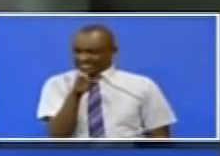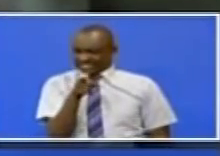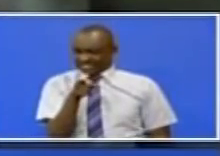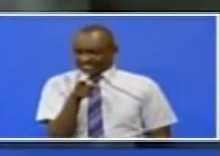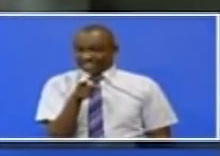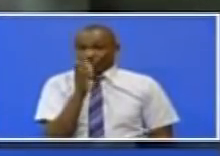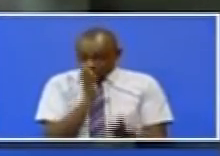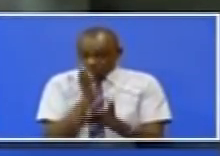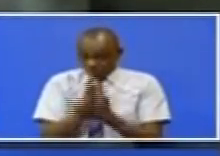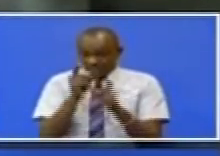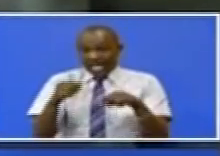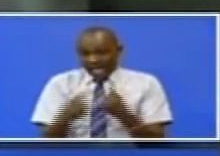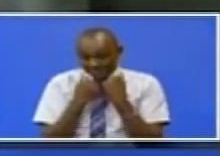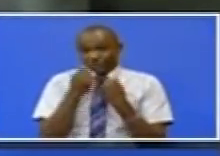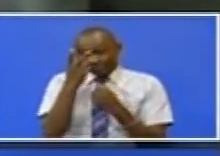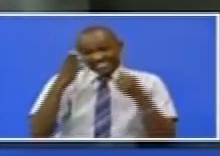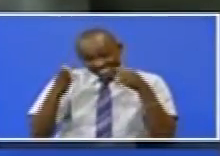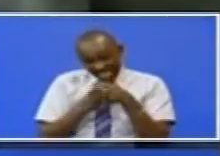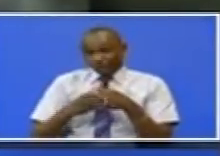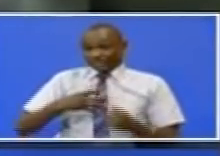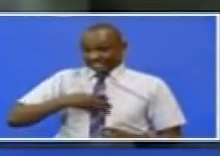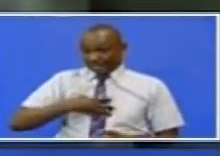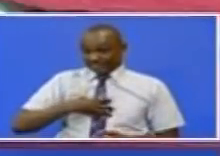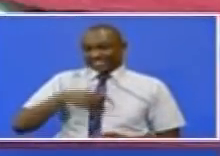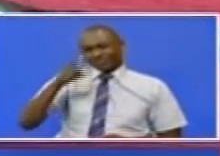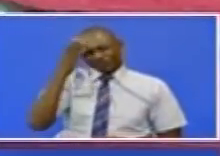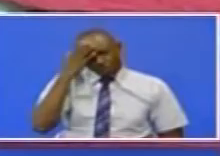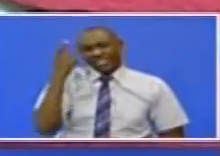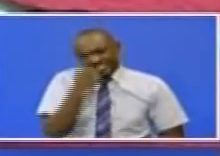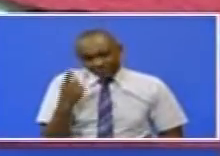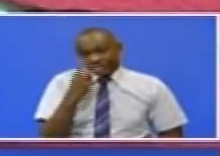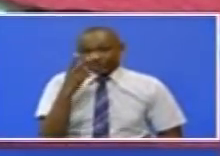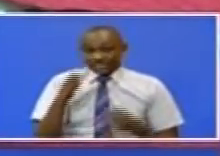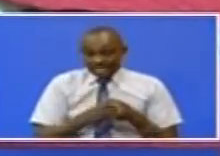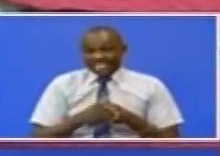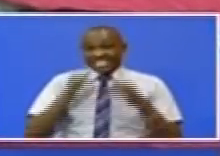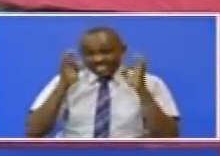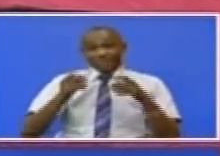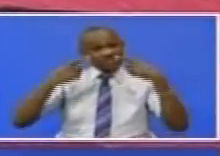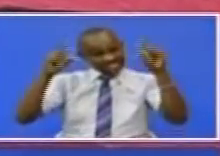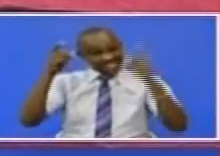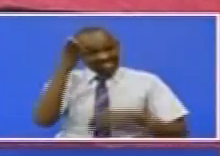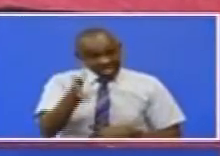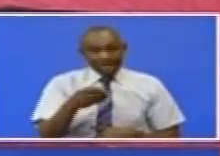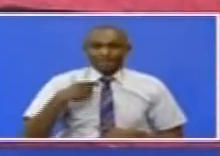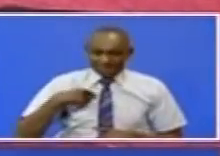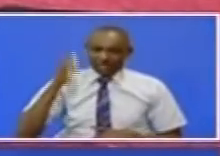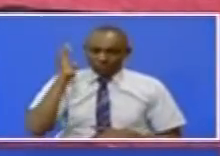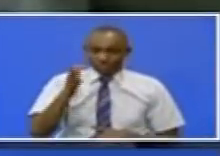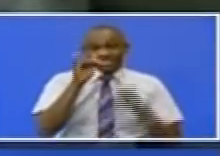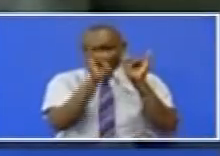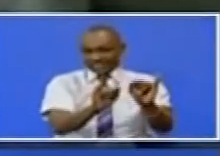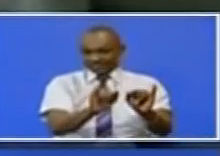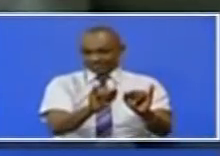is coming on 29th January. If it is successful, then I'll stay in the